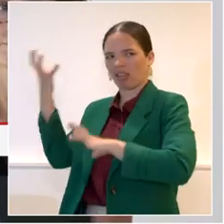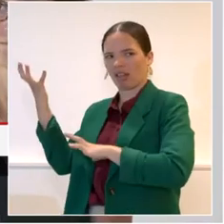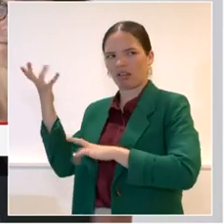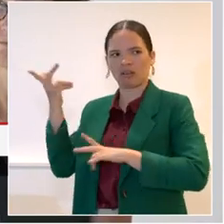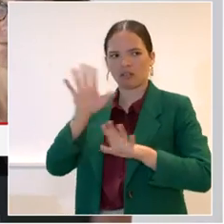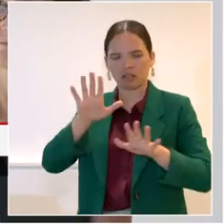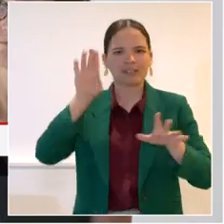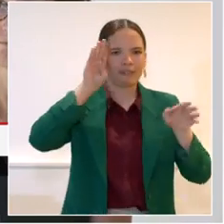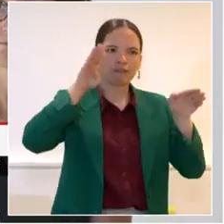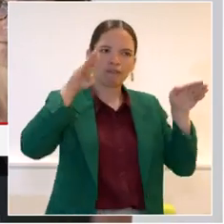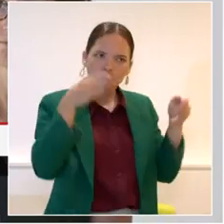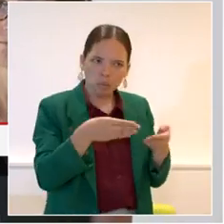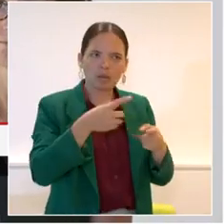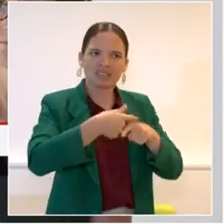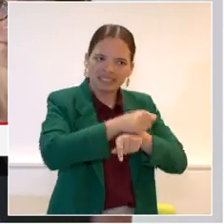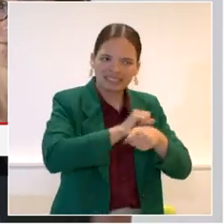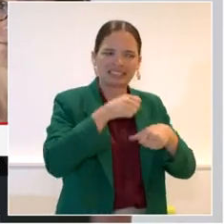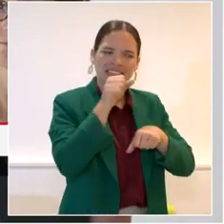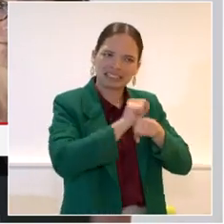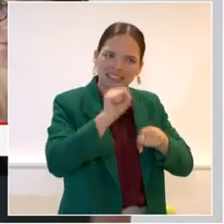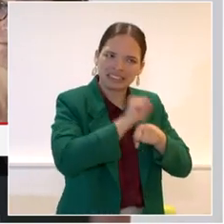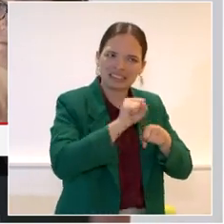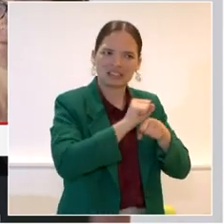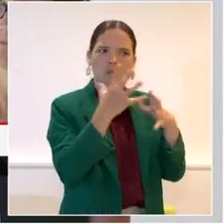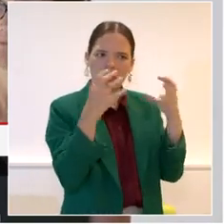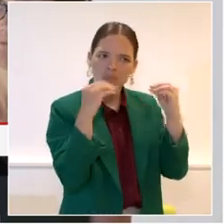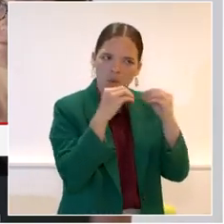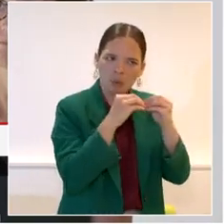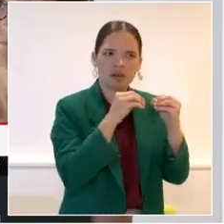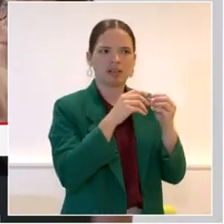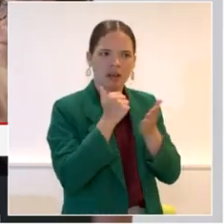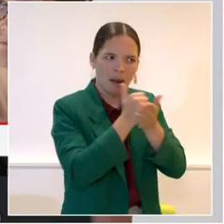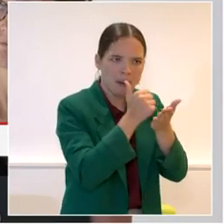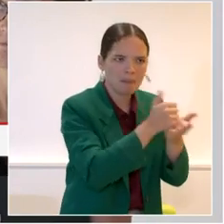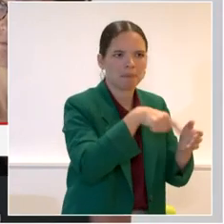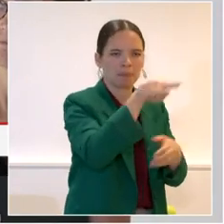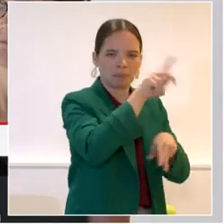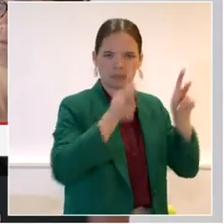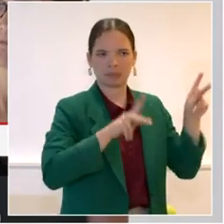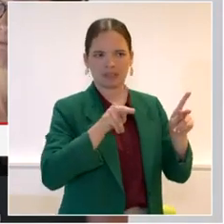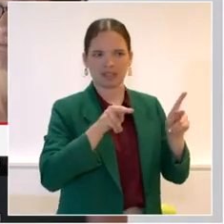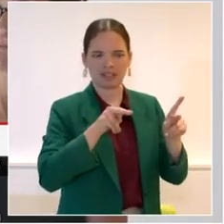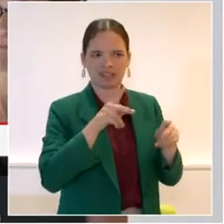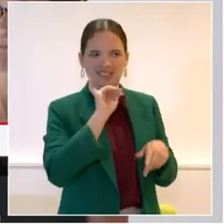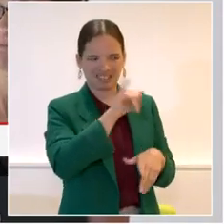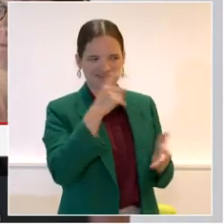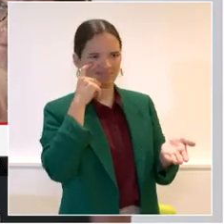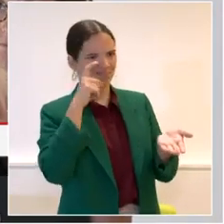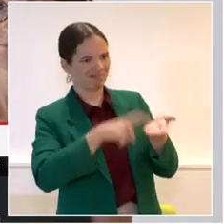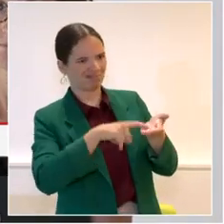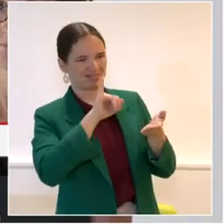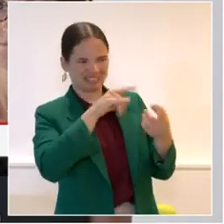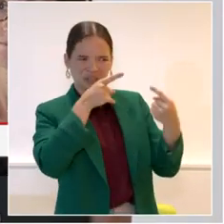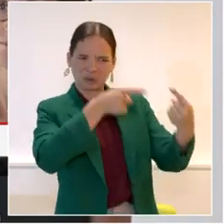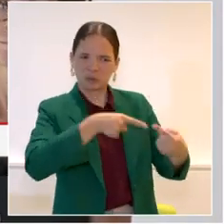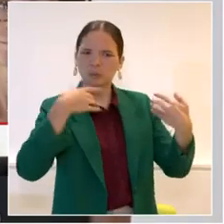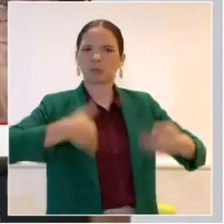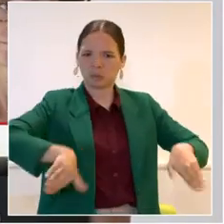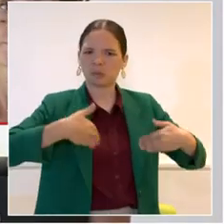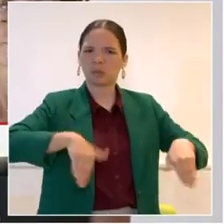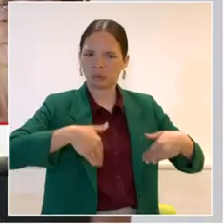We're doing more today. We want more people. We've recognized a big gap in that pathway, and